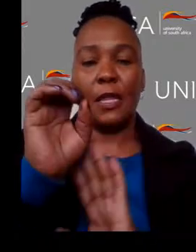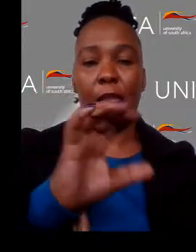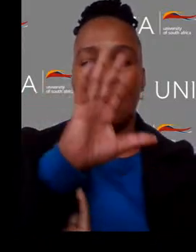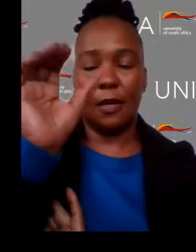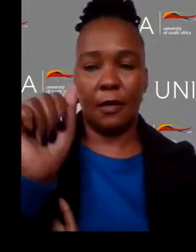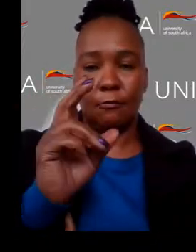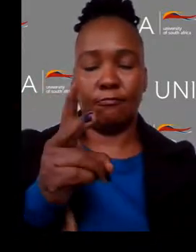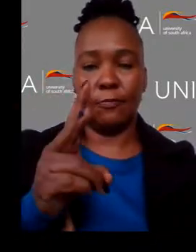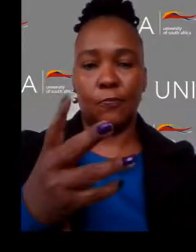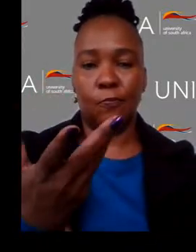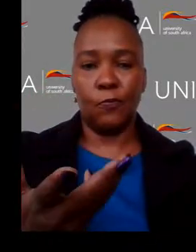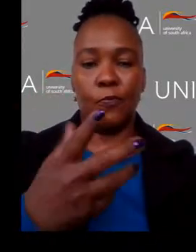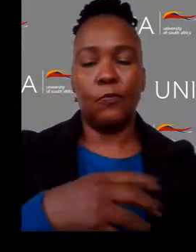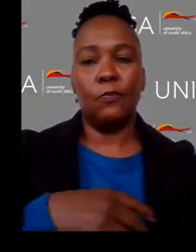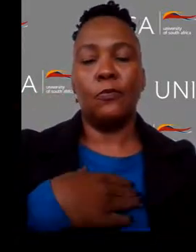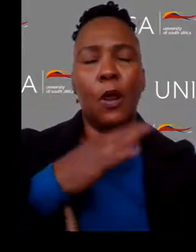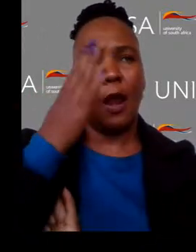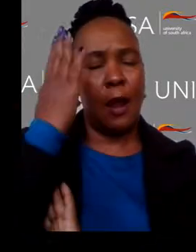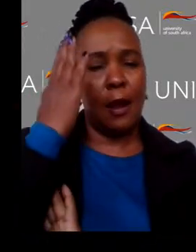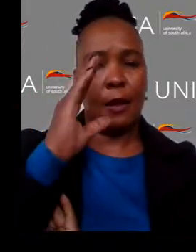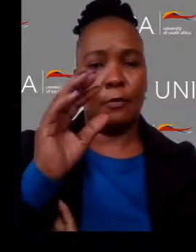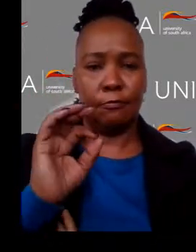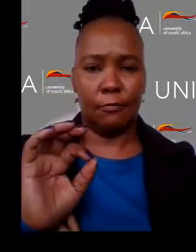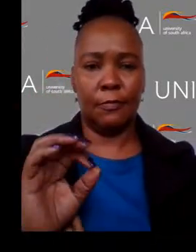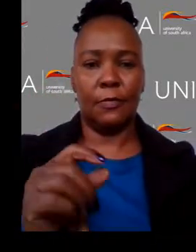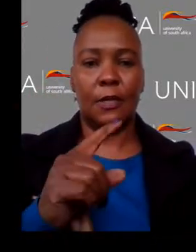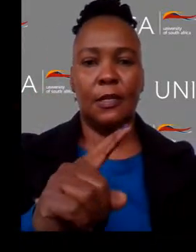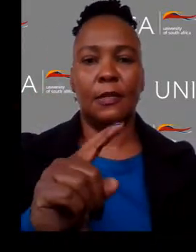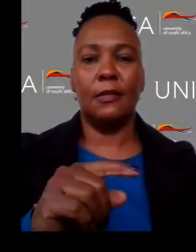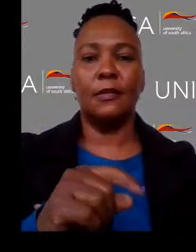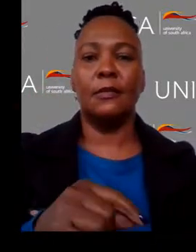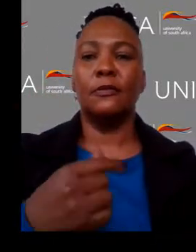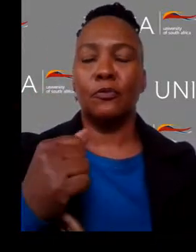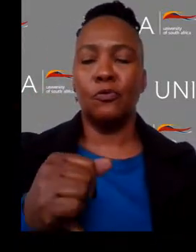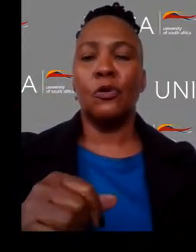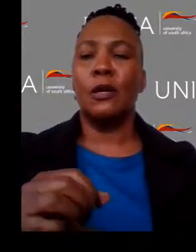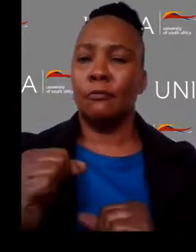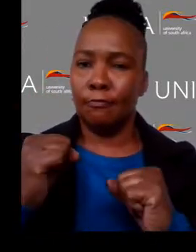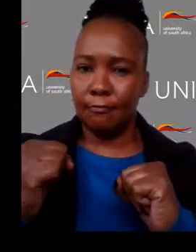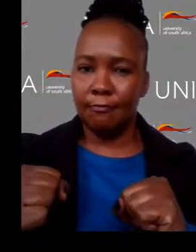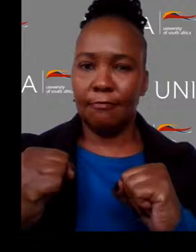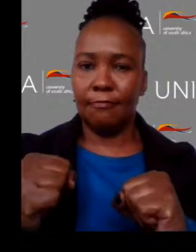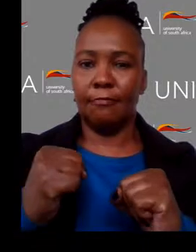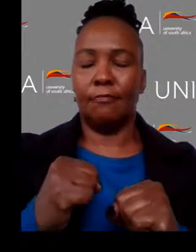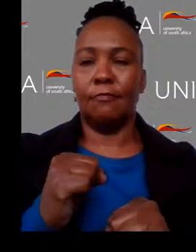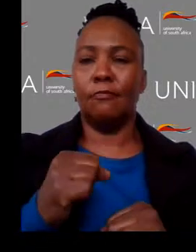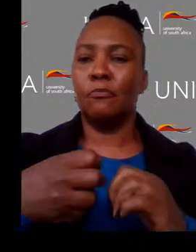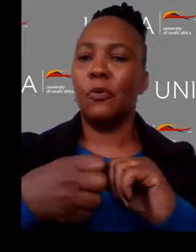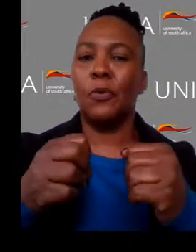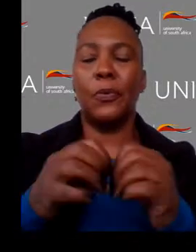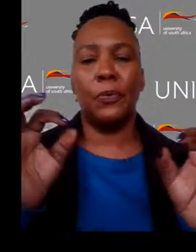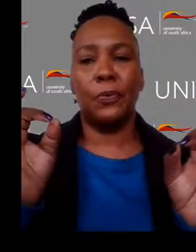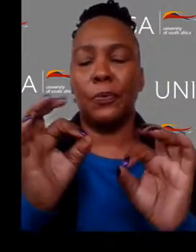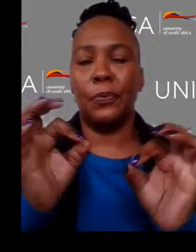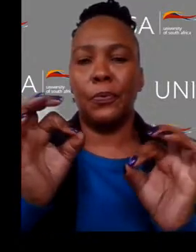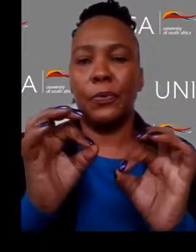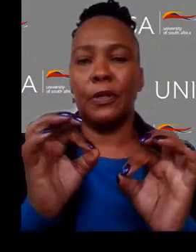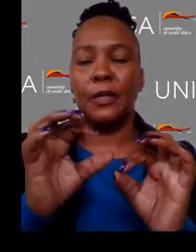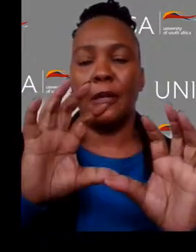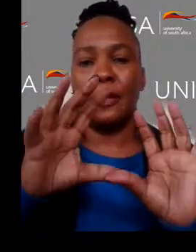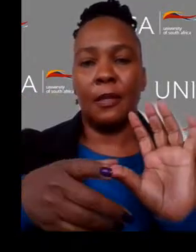Also, we know that you are resilient and no problem is bigger than